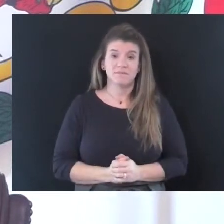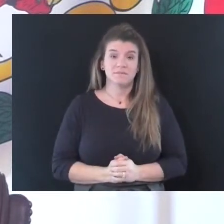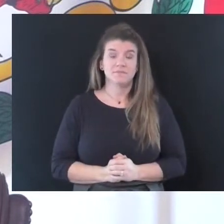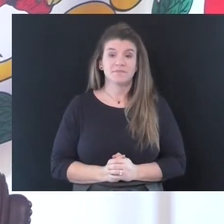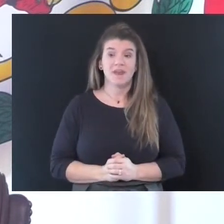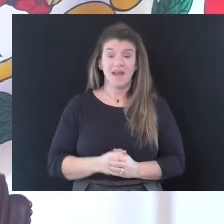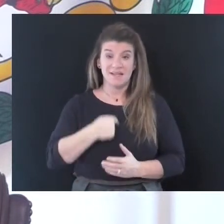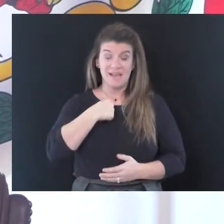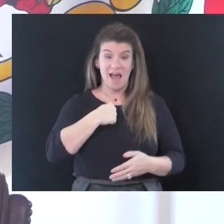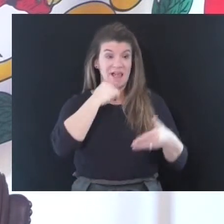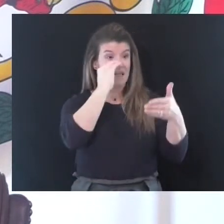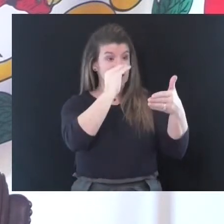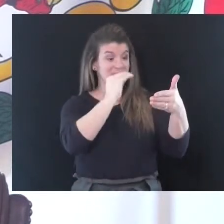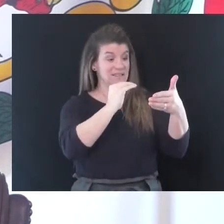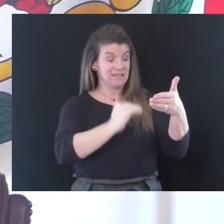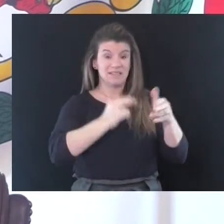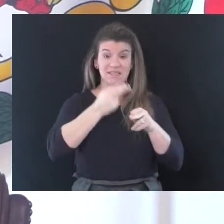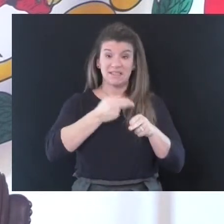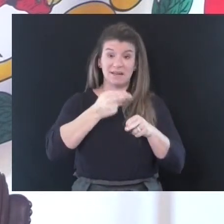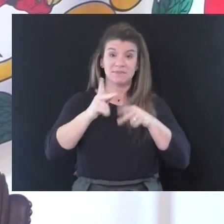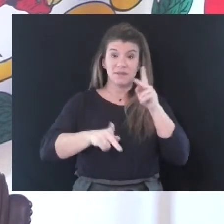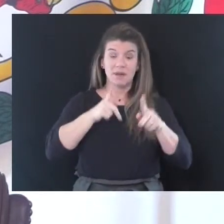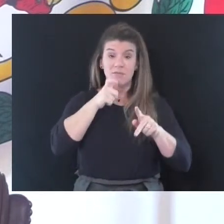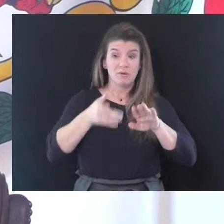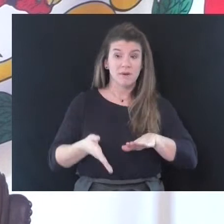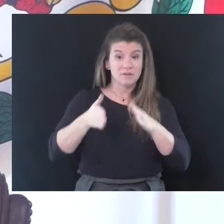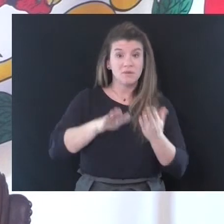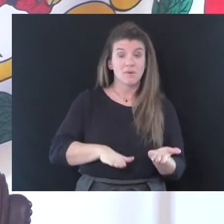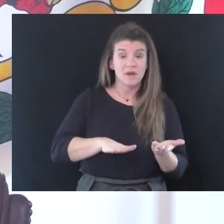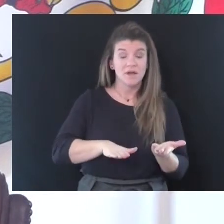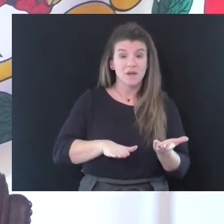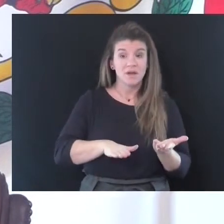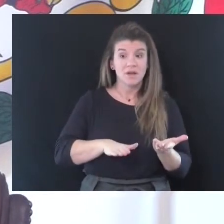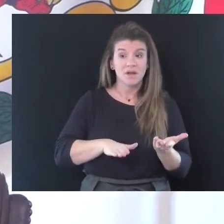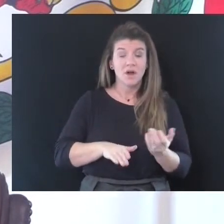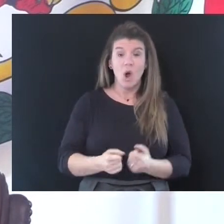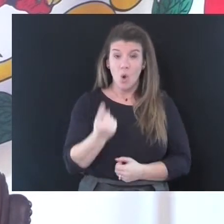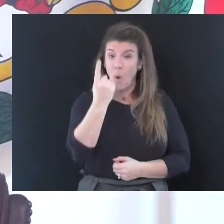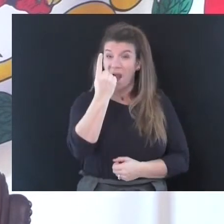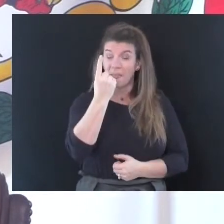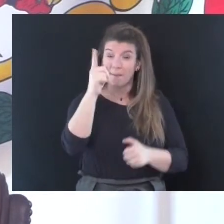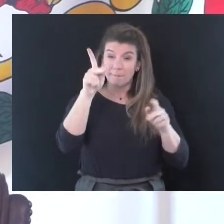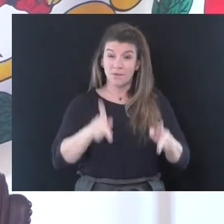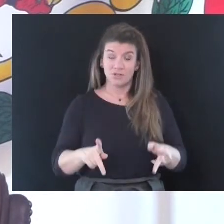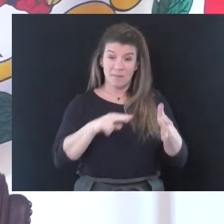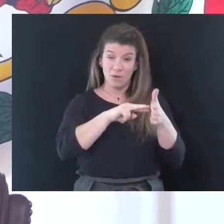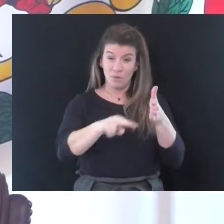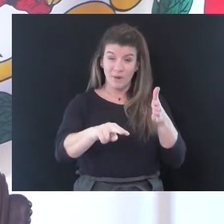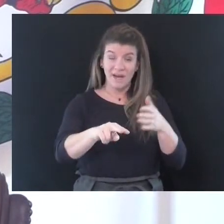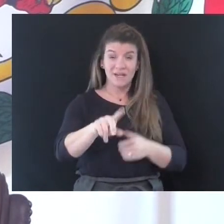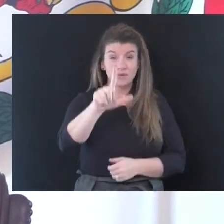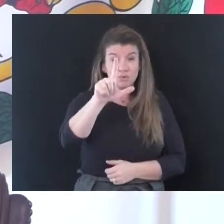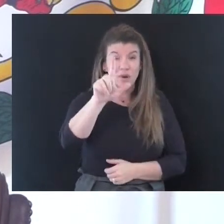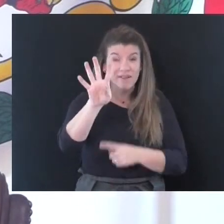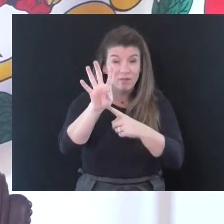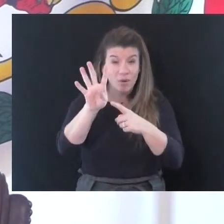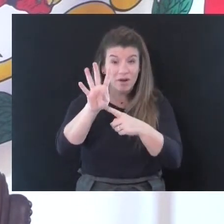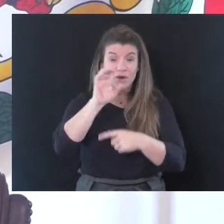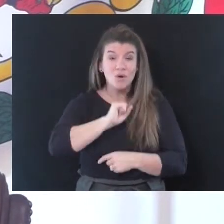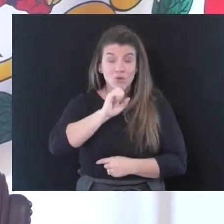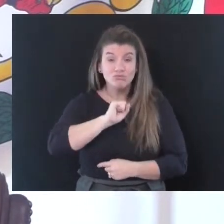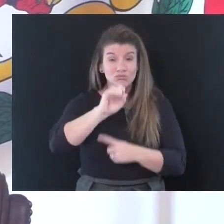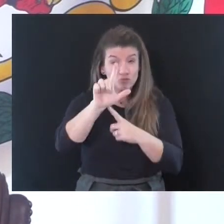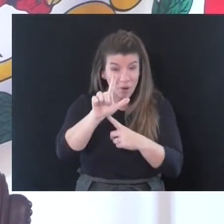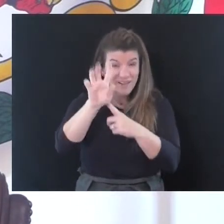as I go through these people that have passed away, one of them I'm going to read is, I think, a 24-year-old,